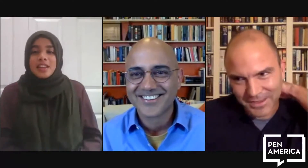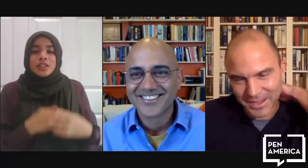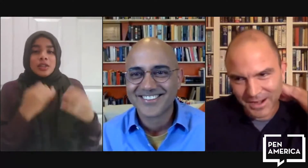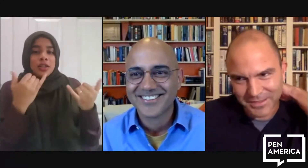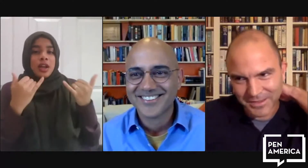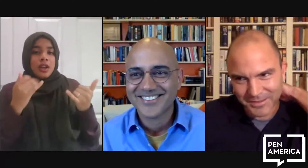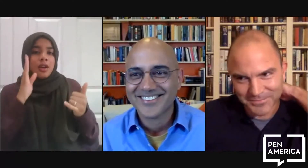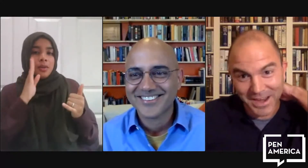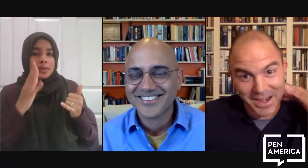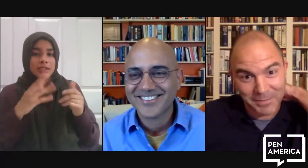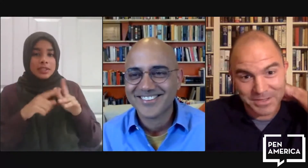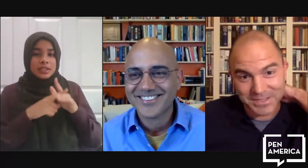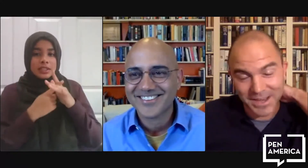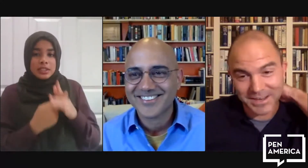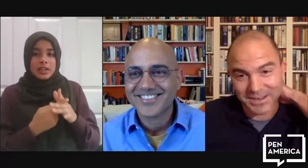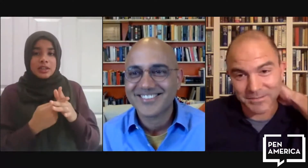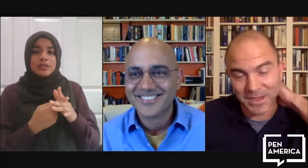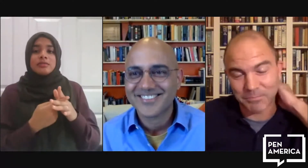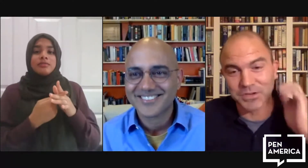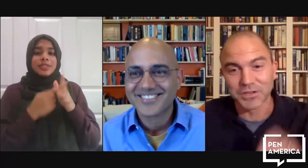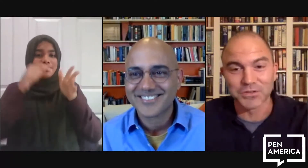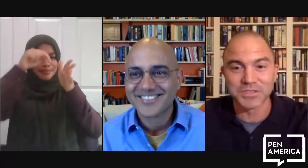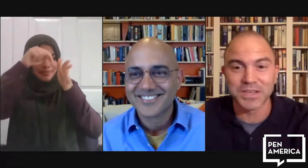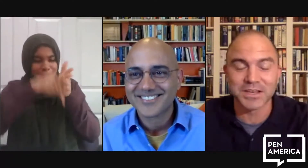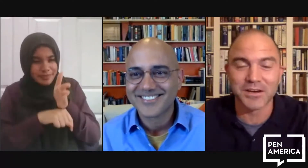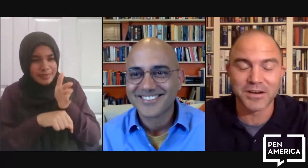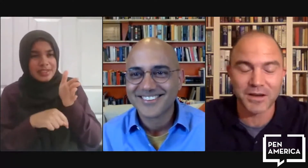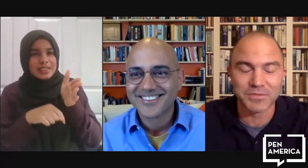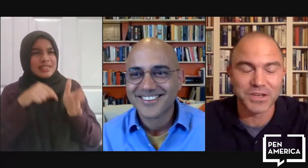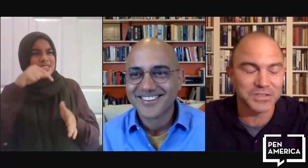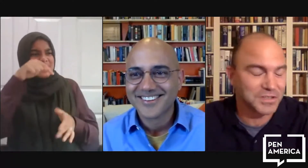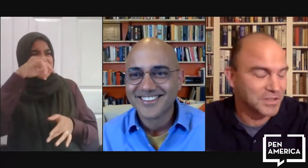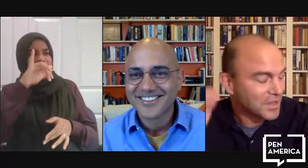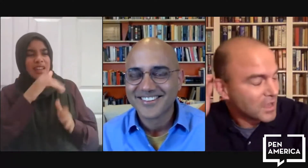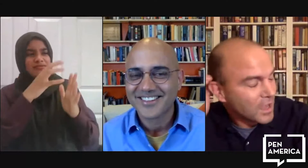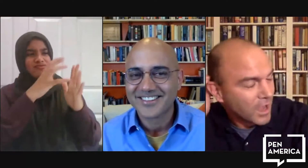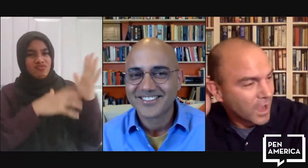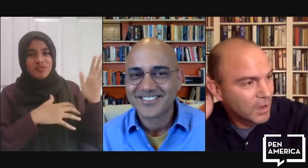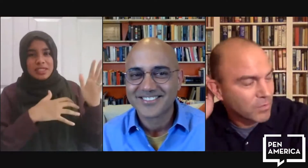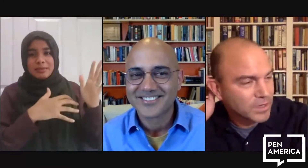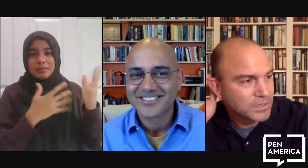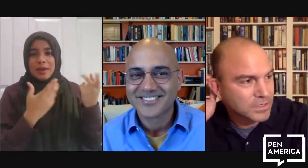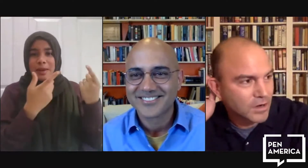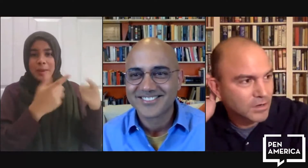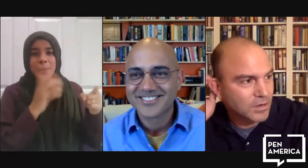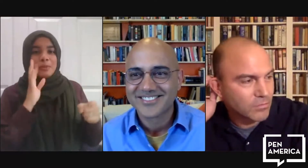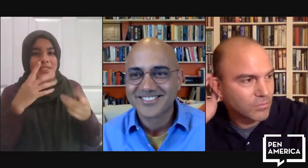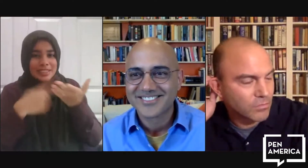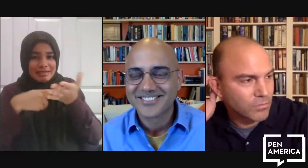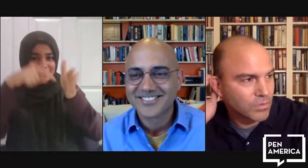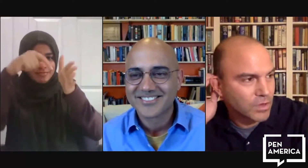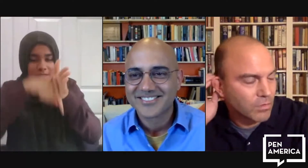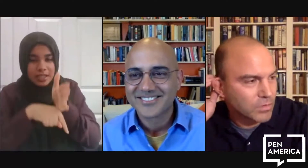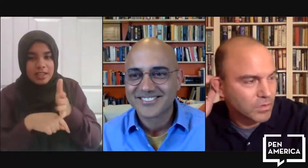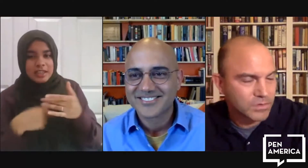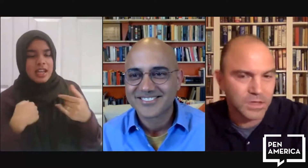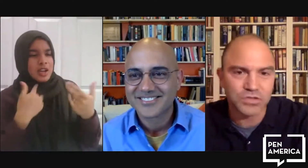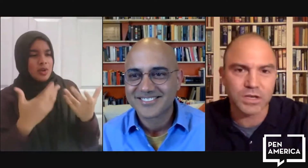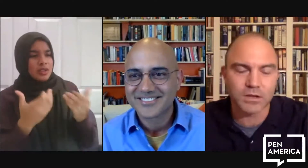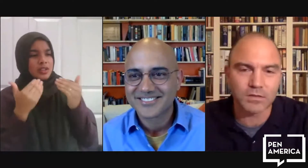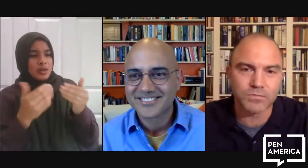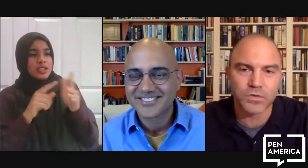think, a lot of the dynamics in that particular scene in our conversation. Yeah. I wanted to start,